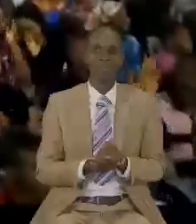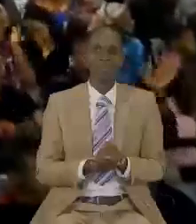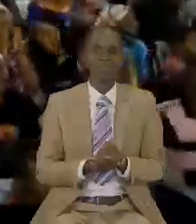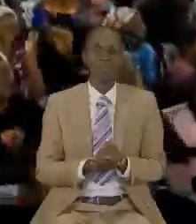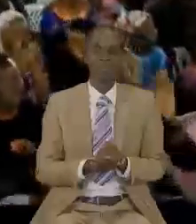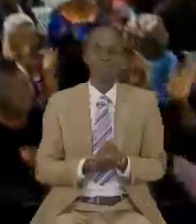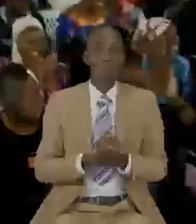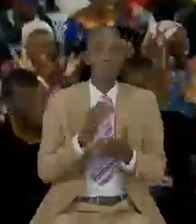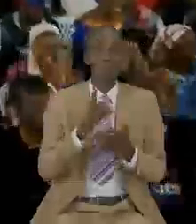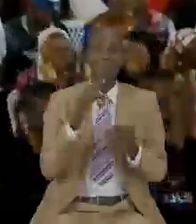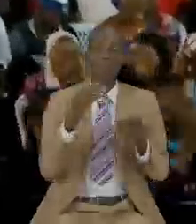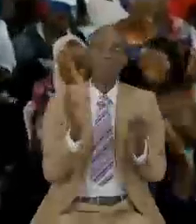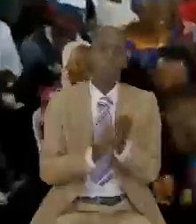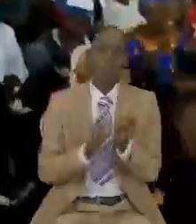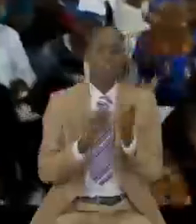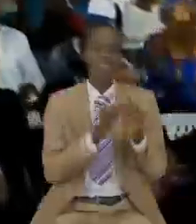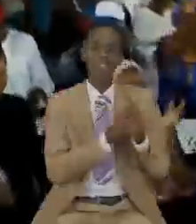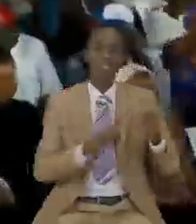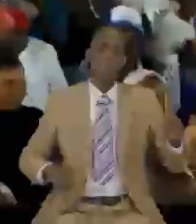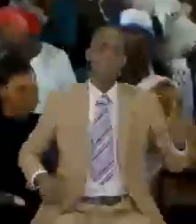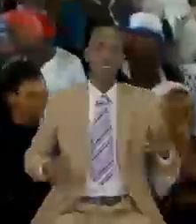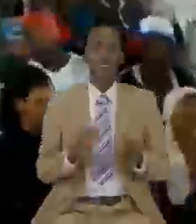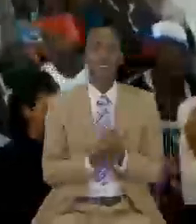Somebody there, praise the Lord.